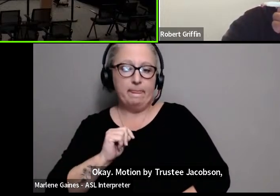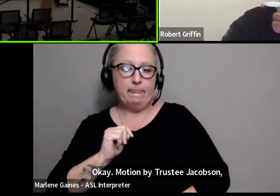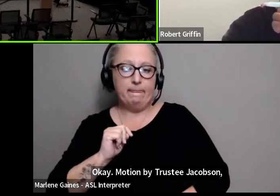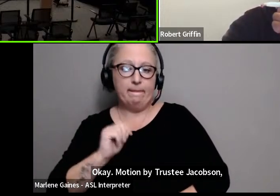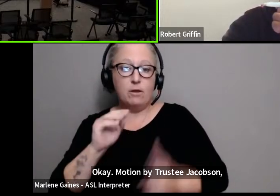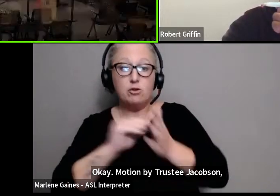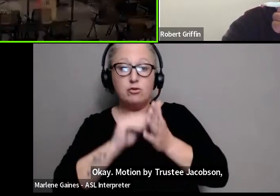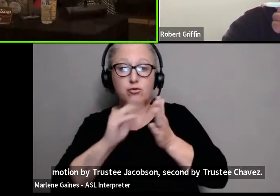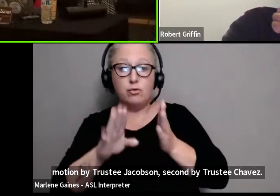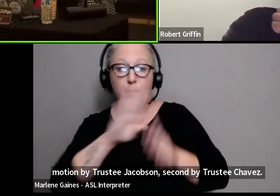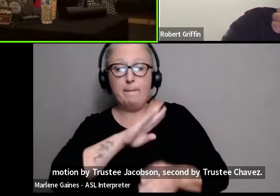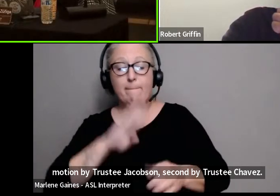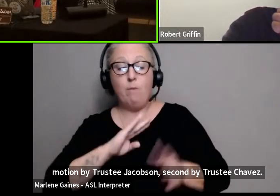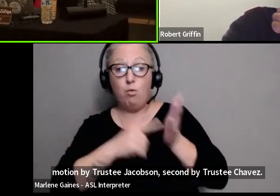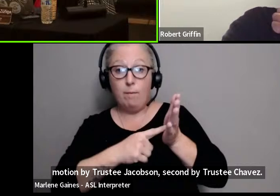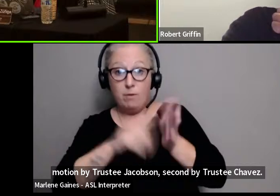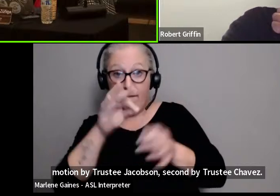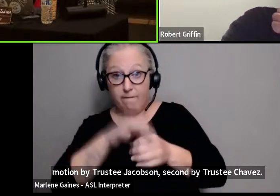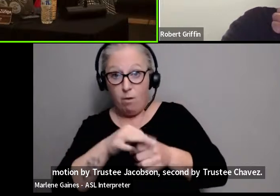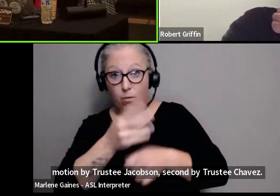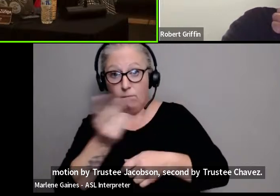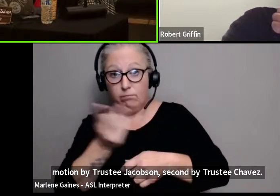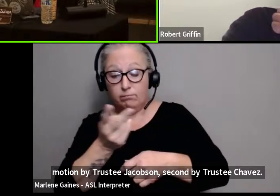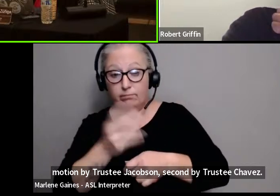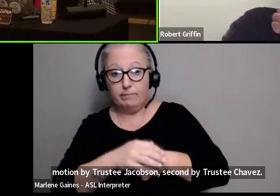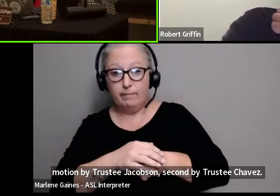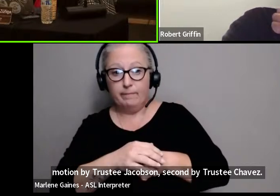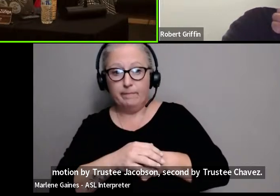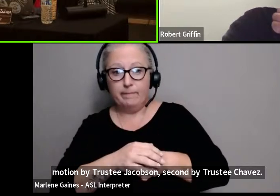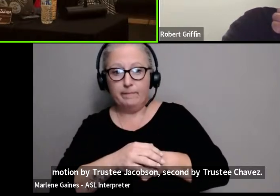Student board reps, how do you vote?